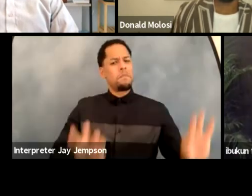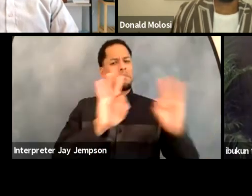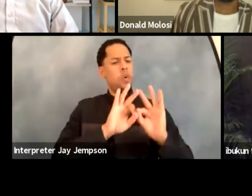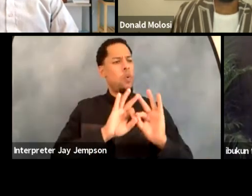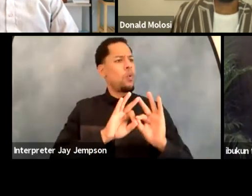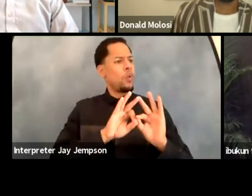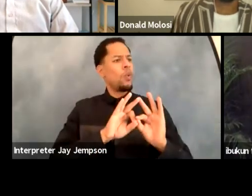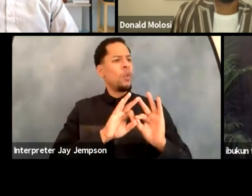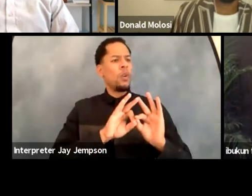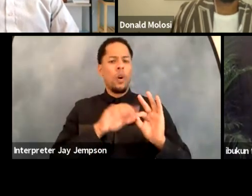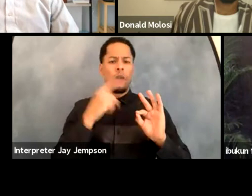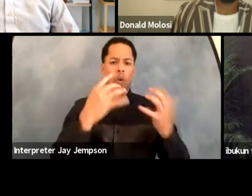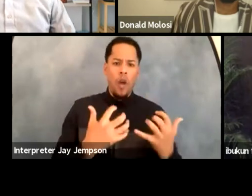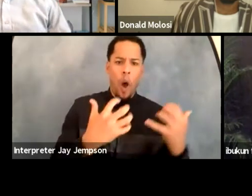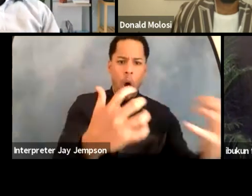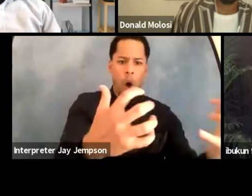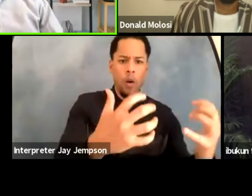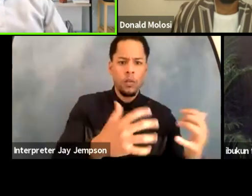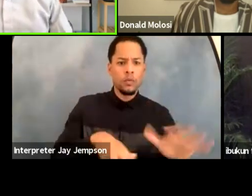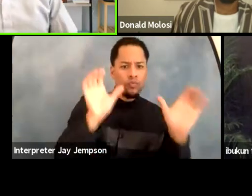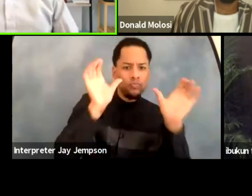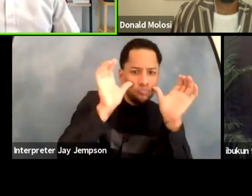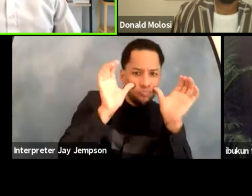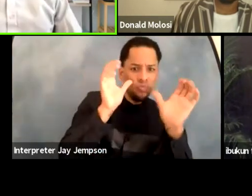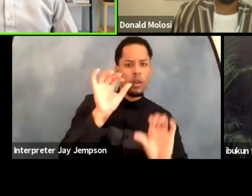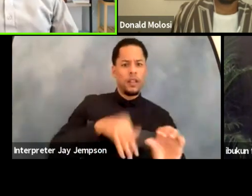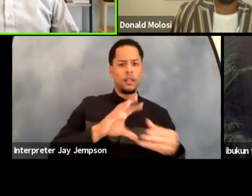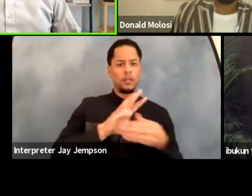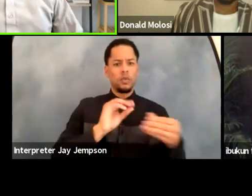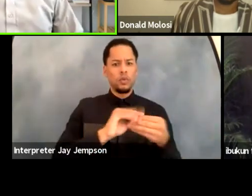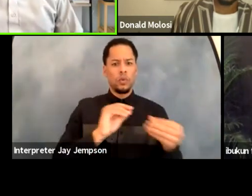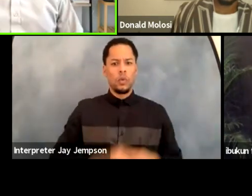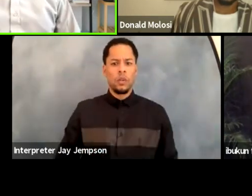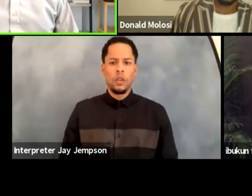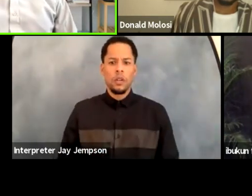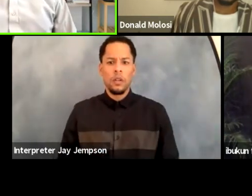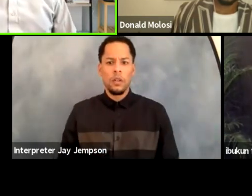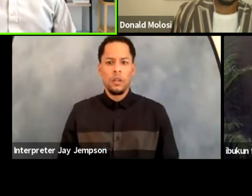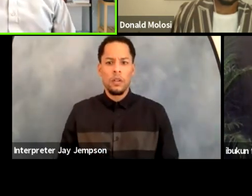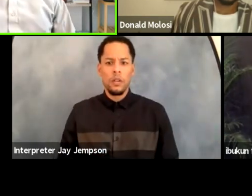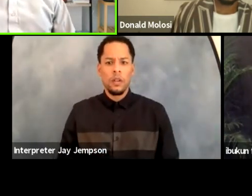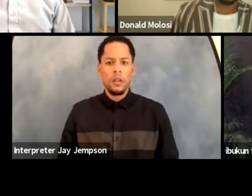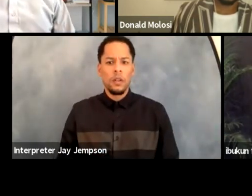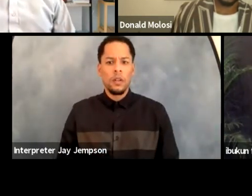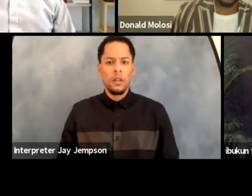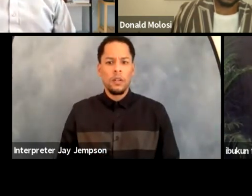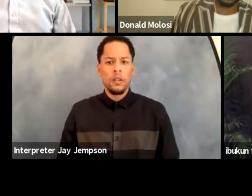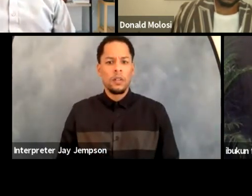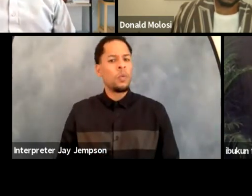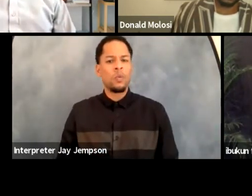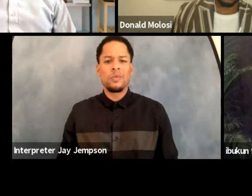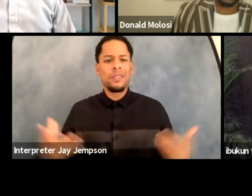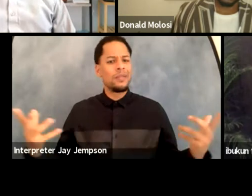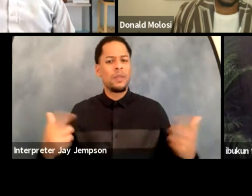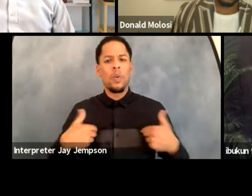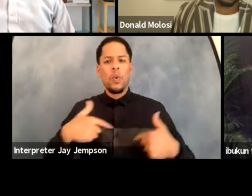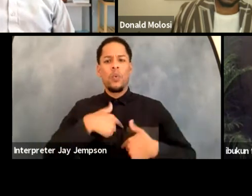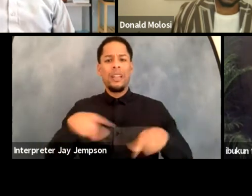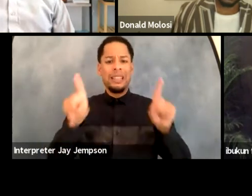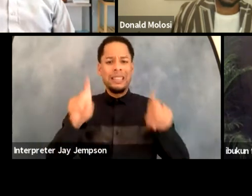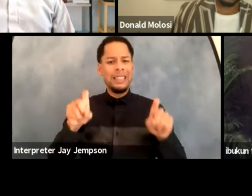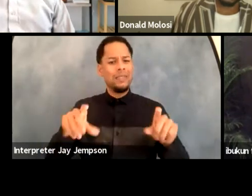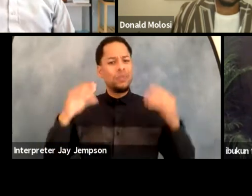as it did. You know what I mean? So for me, absolutely, it's let's just get into it and stop trying